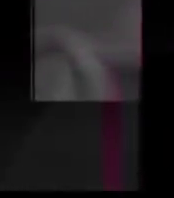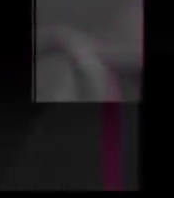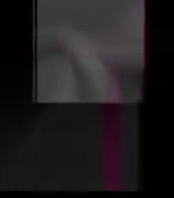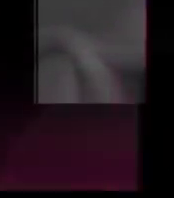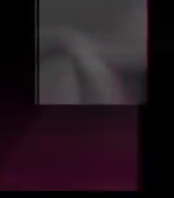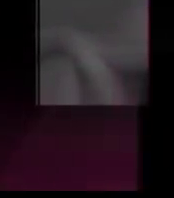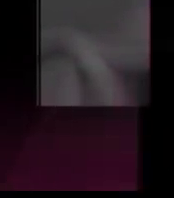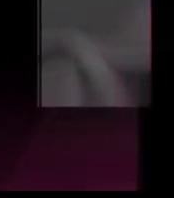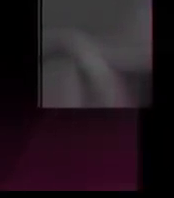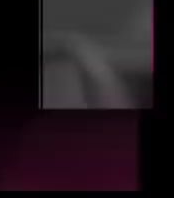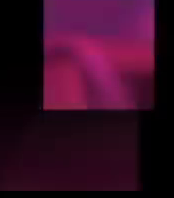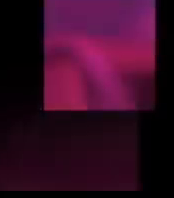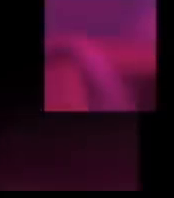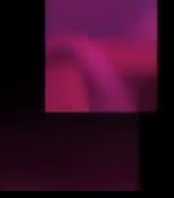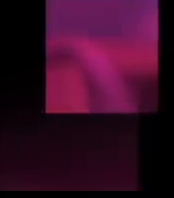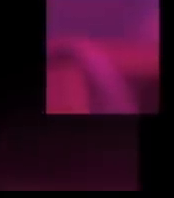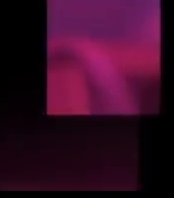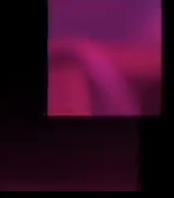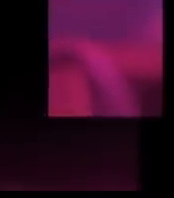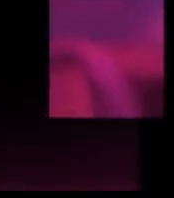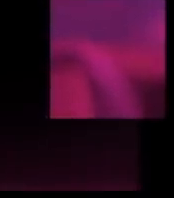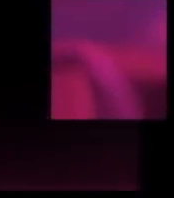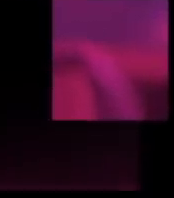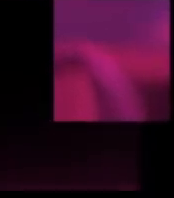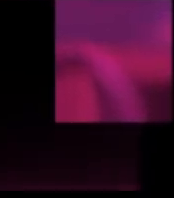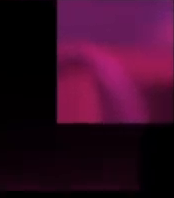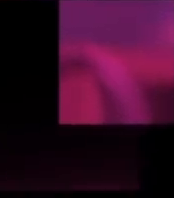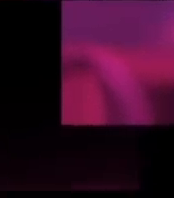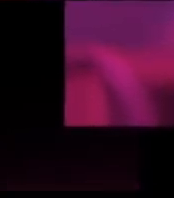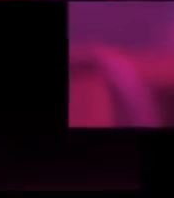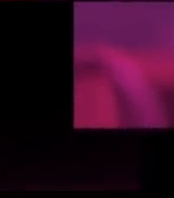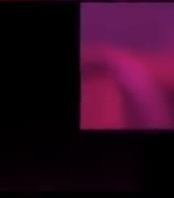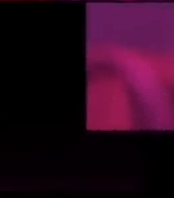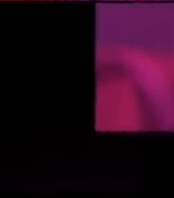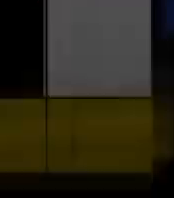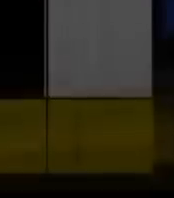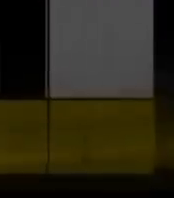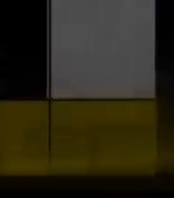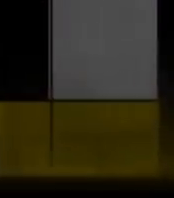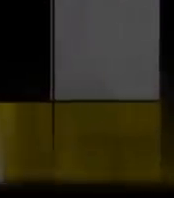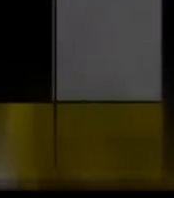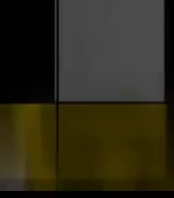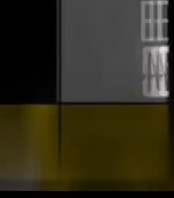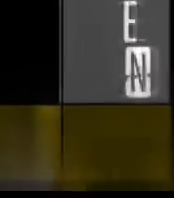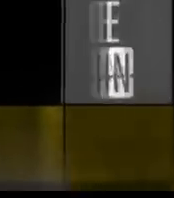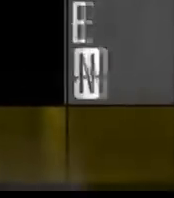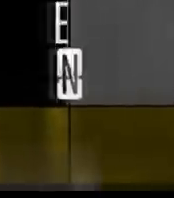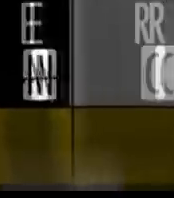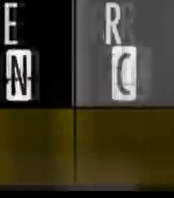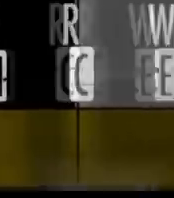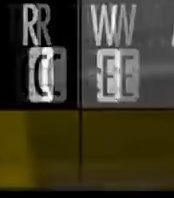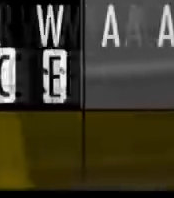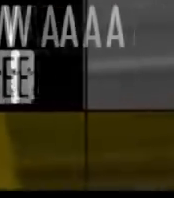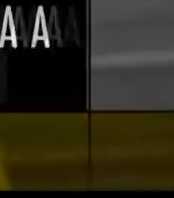plants and soil. That's the only better toil. The seeds you keep, those ones you